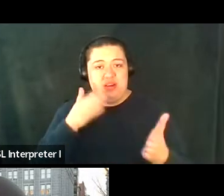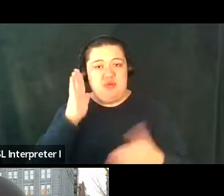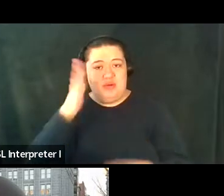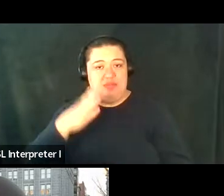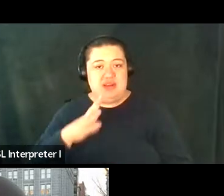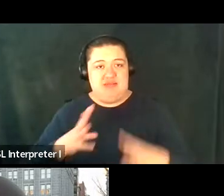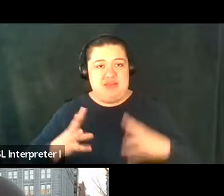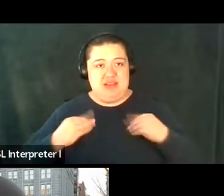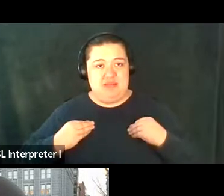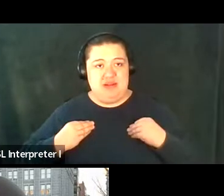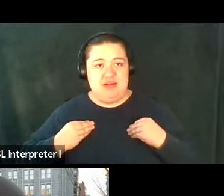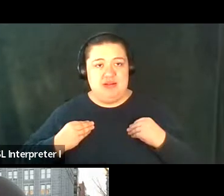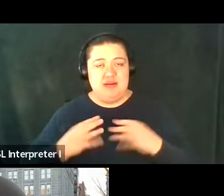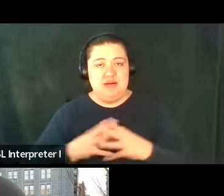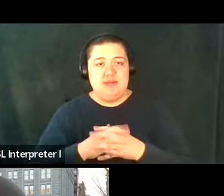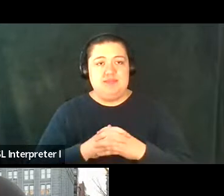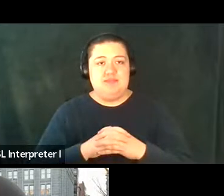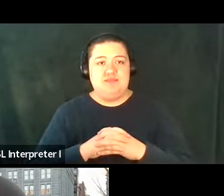accepted.